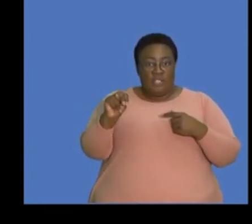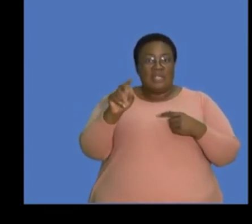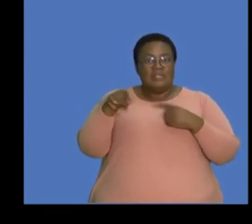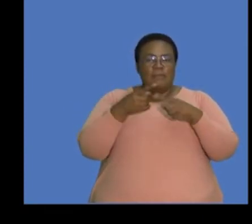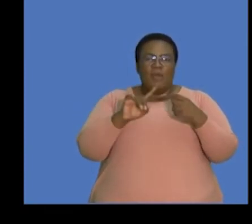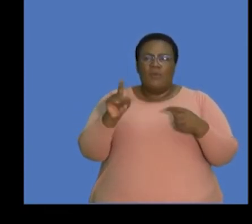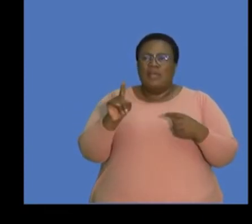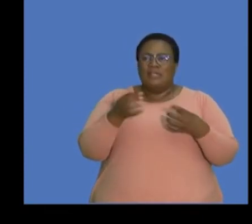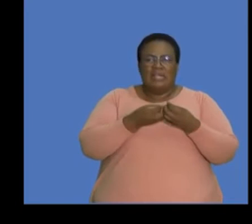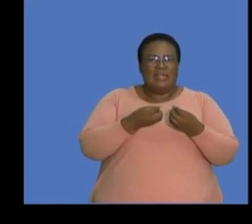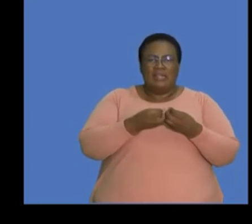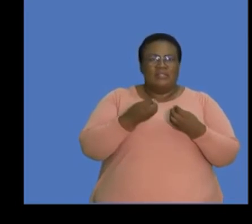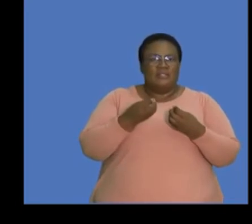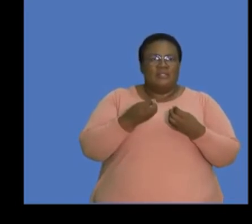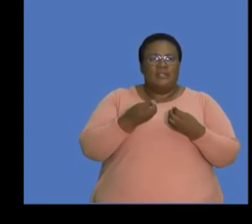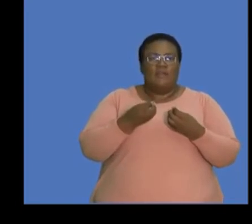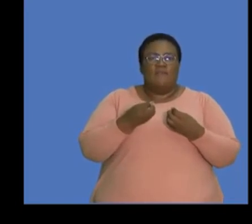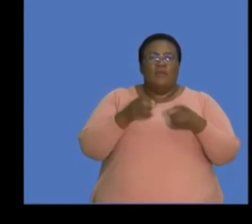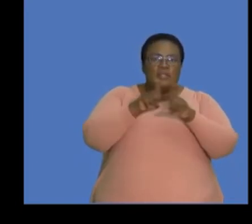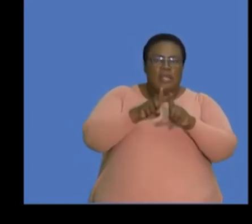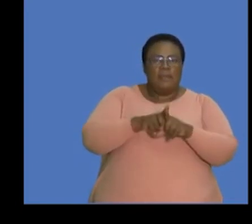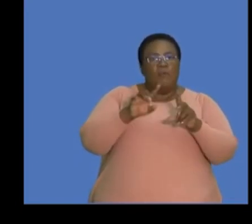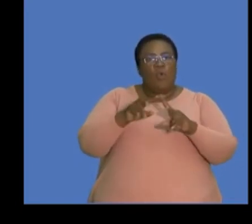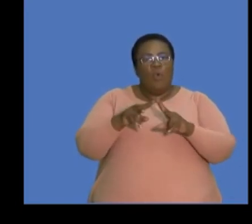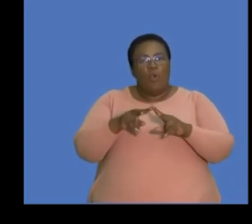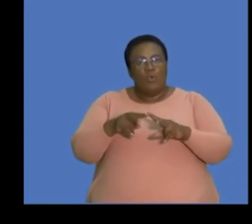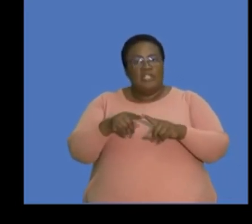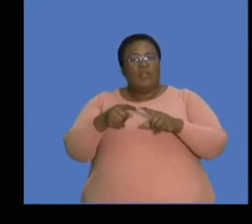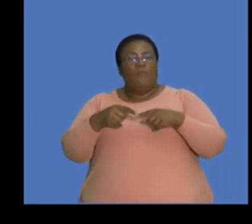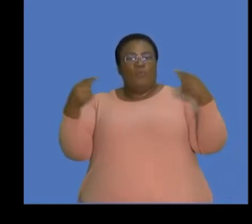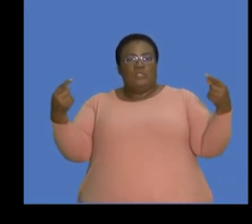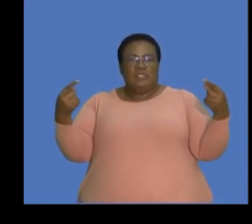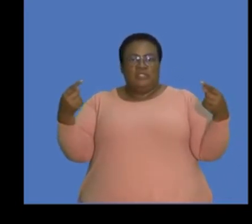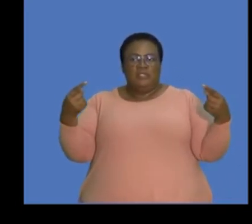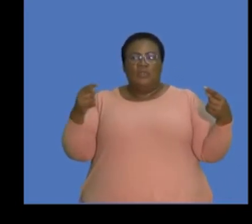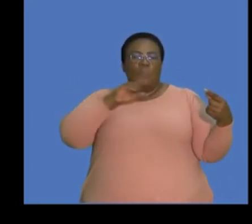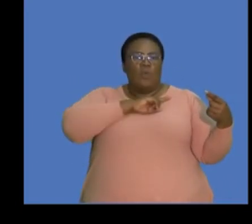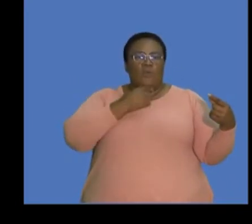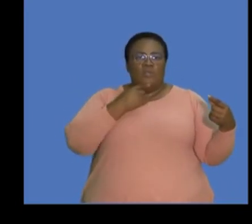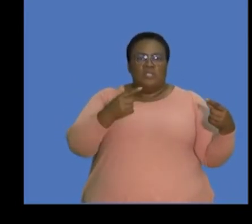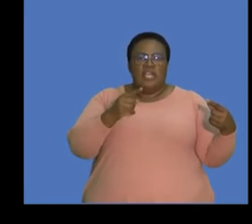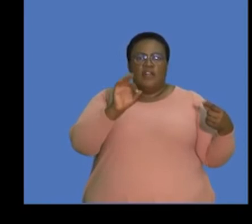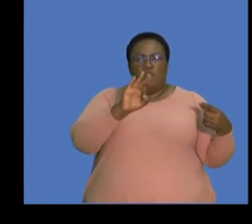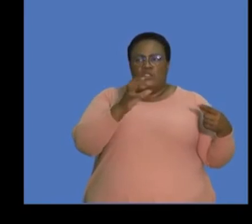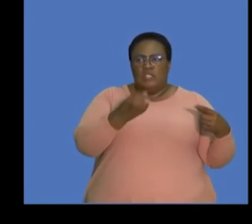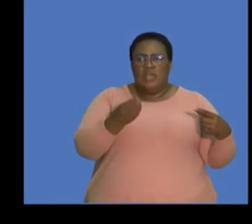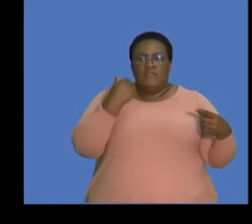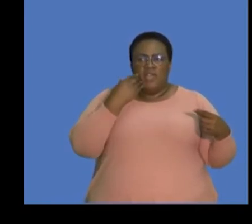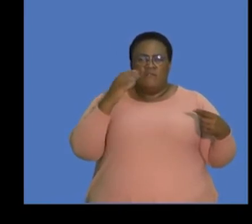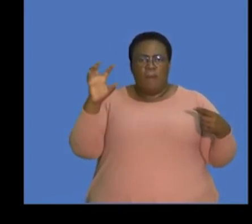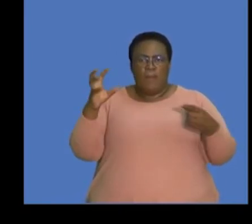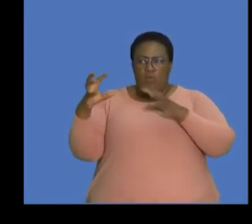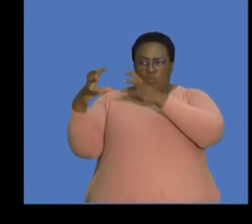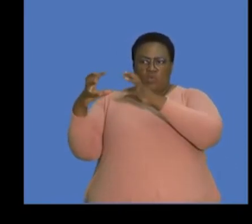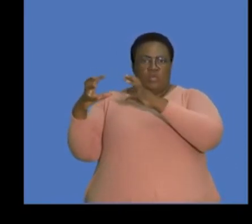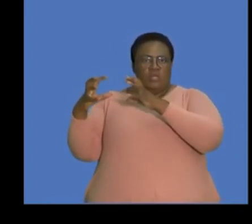forces between like or opposite charges. So why are we saying that there will be forces here? So if we draw this balloon closer,